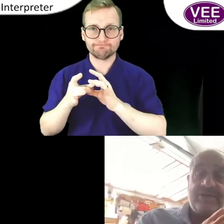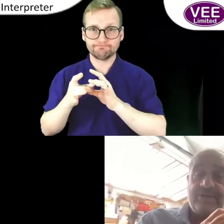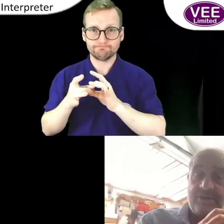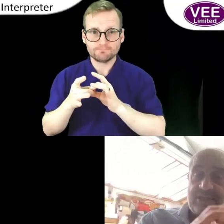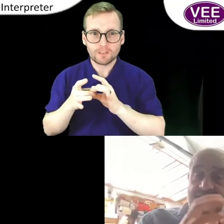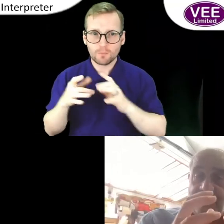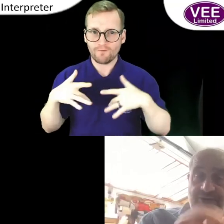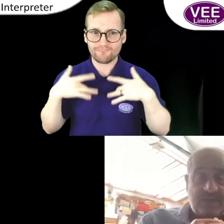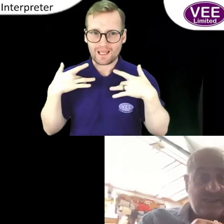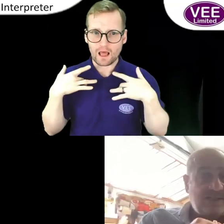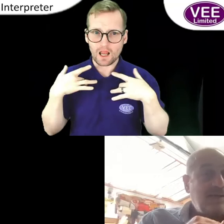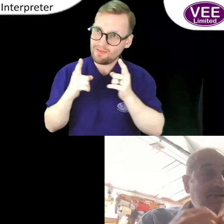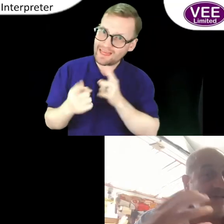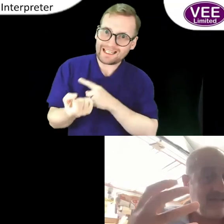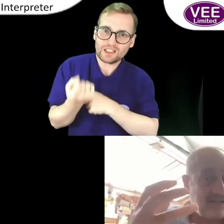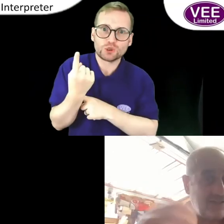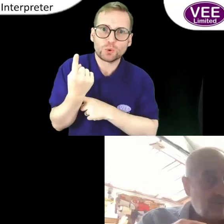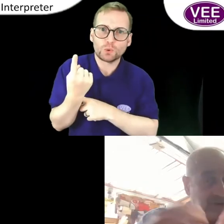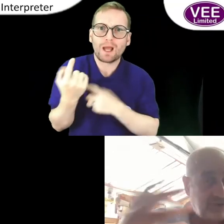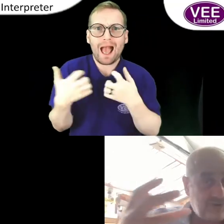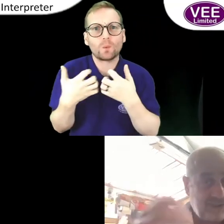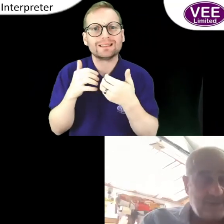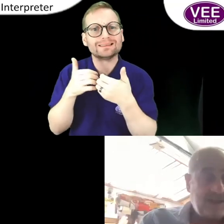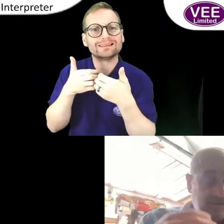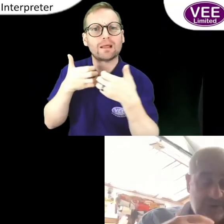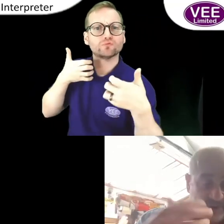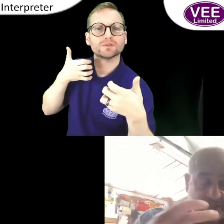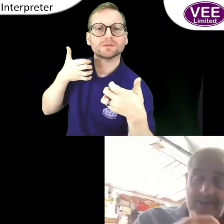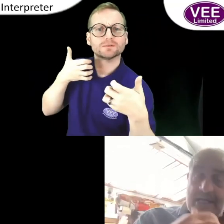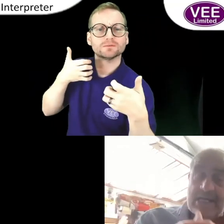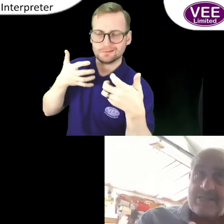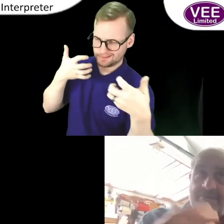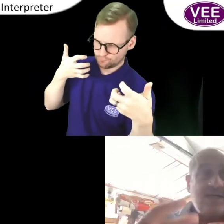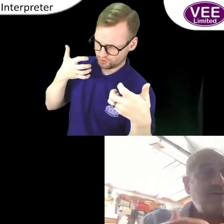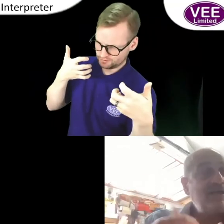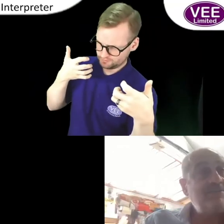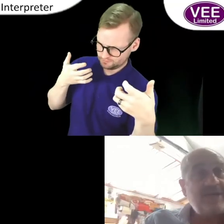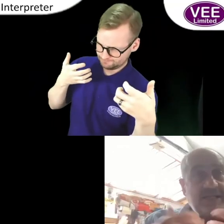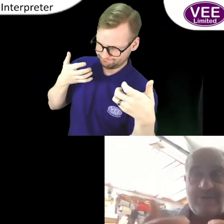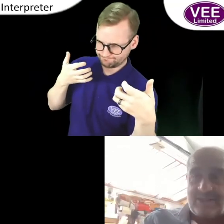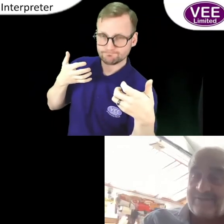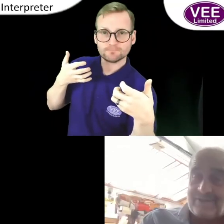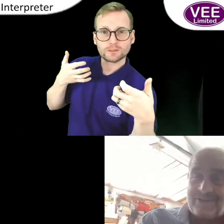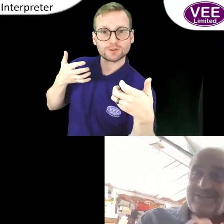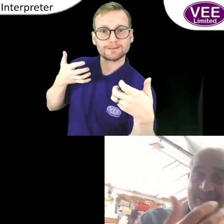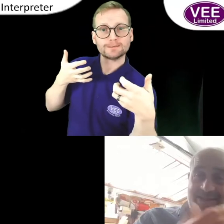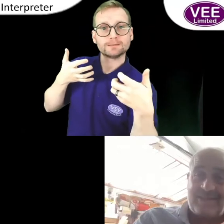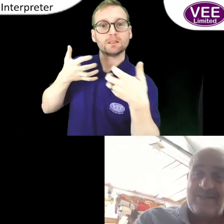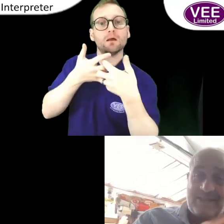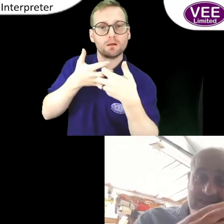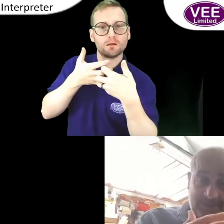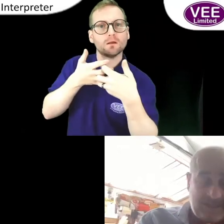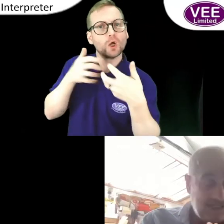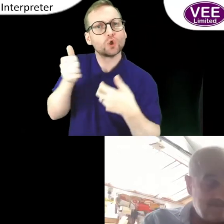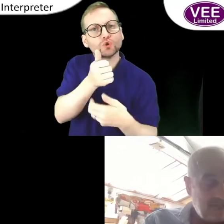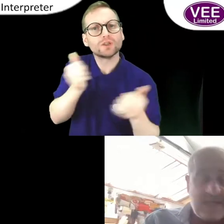working on this issue that is separating us, which it shouldn't be. We should somehow celebrate our differences rather than